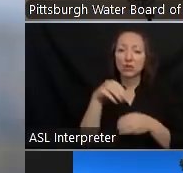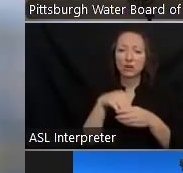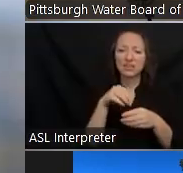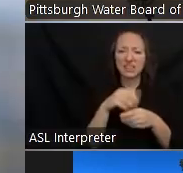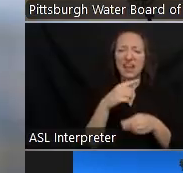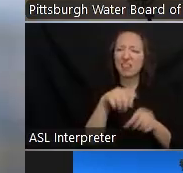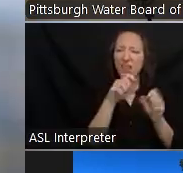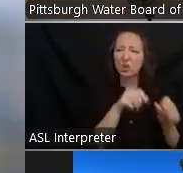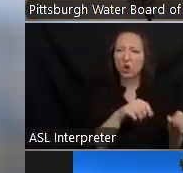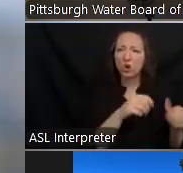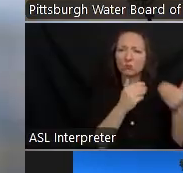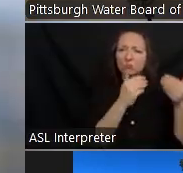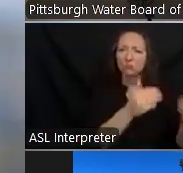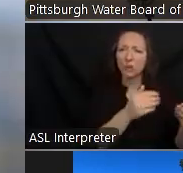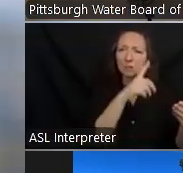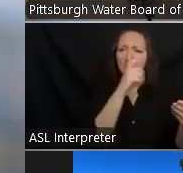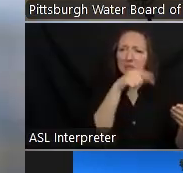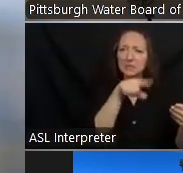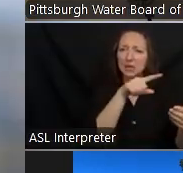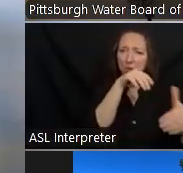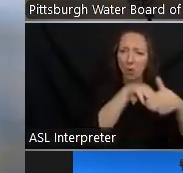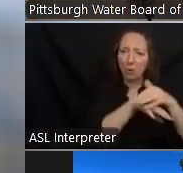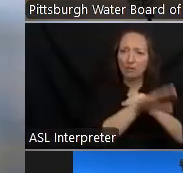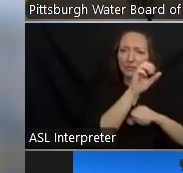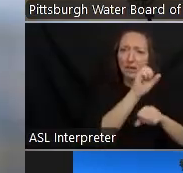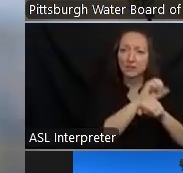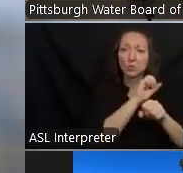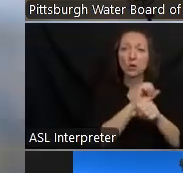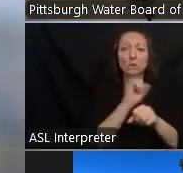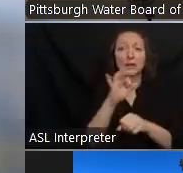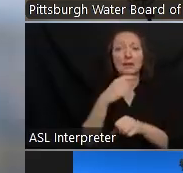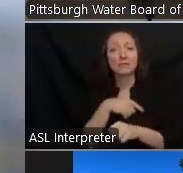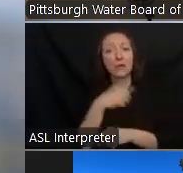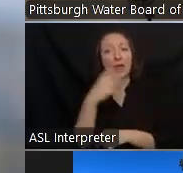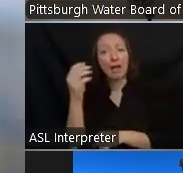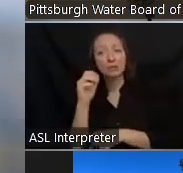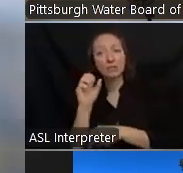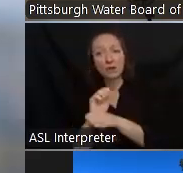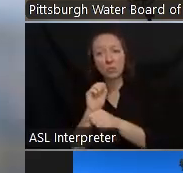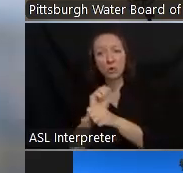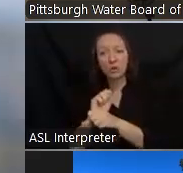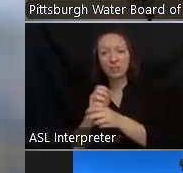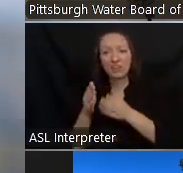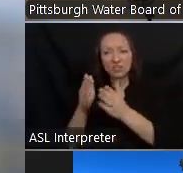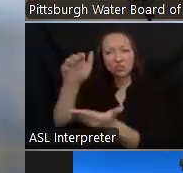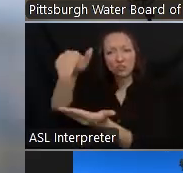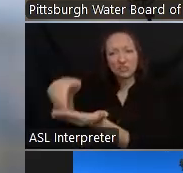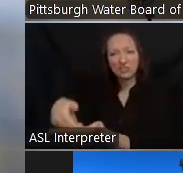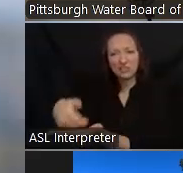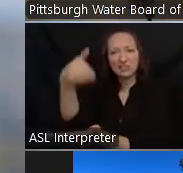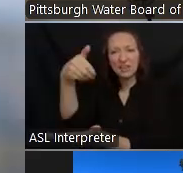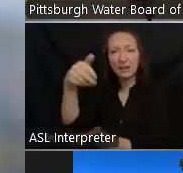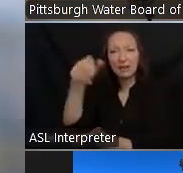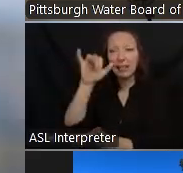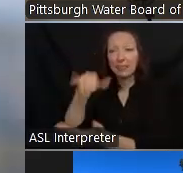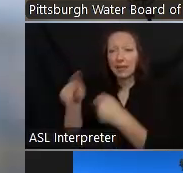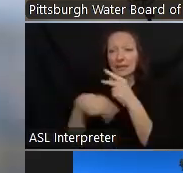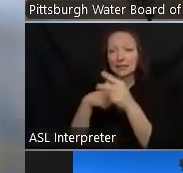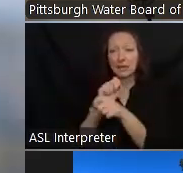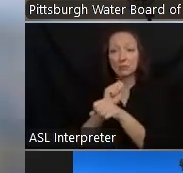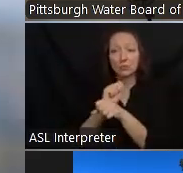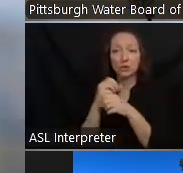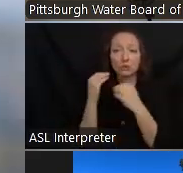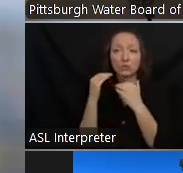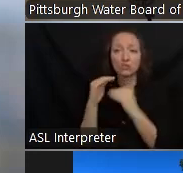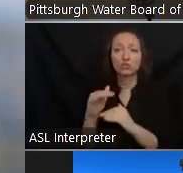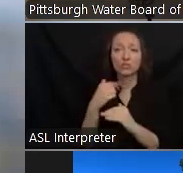and the basement and do their work. But in general, if we were out doing an optional, dig in the street, that type of work was restricted to make sure we were paying